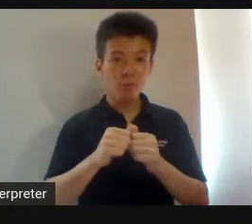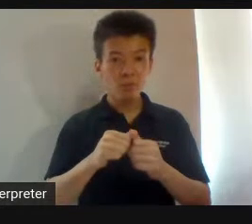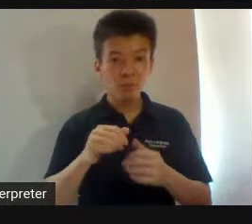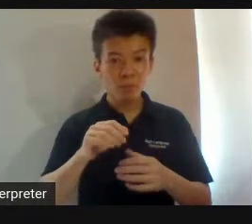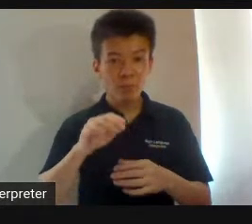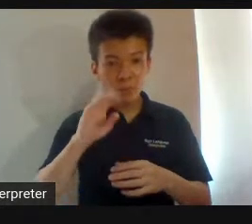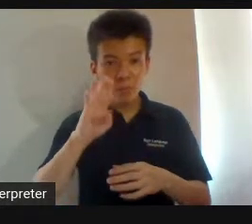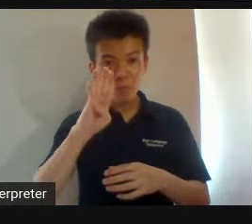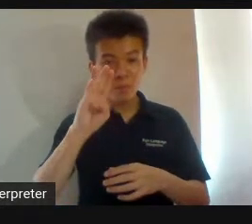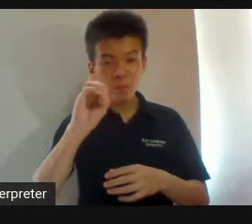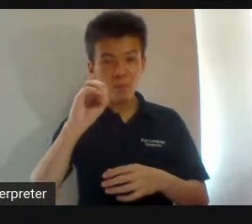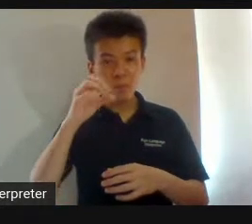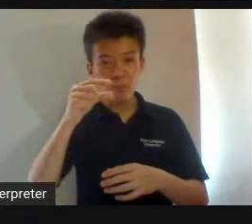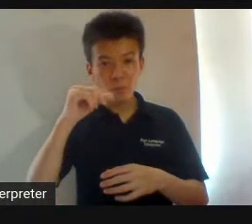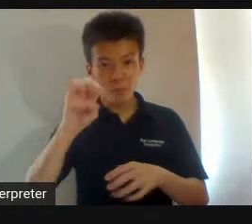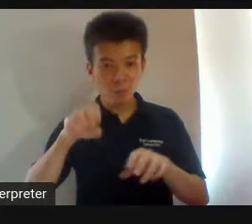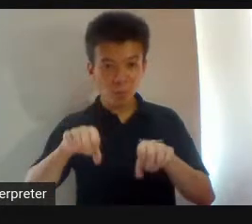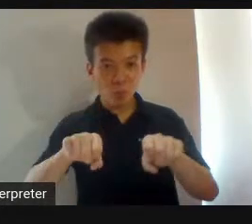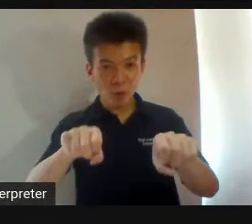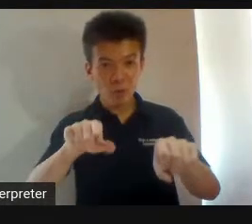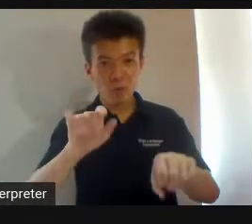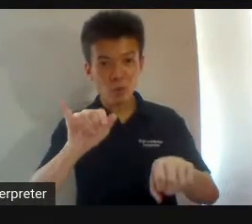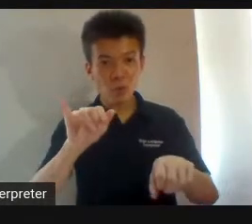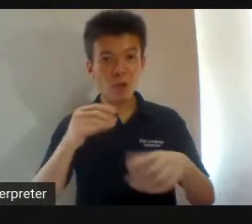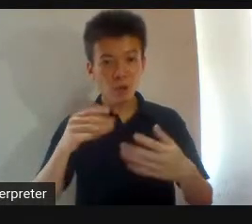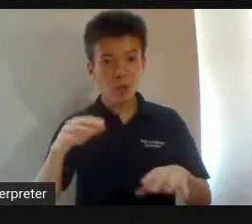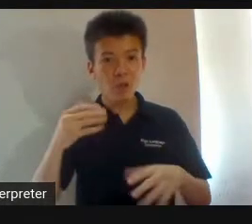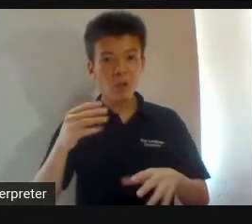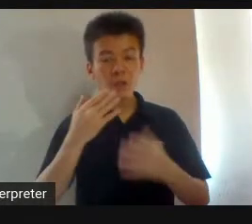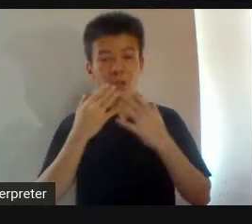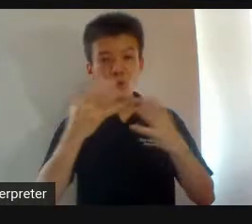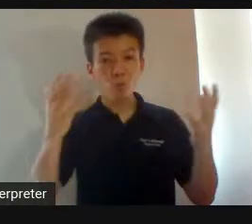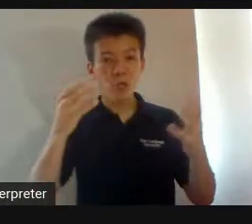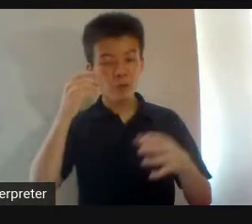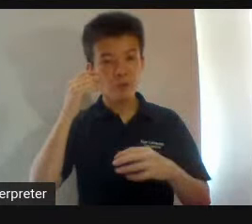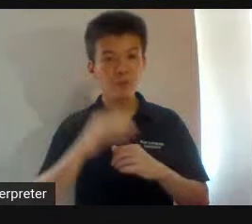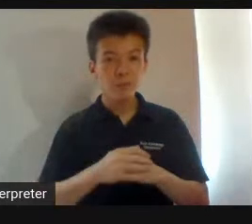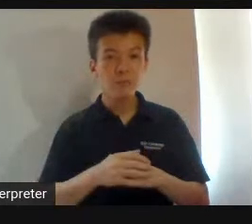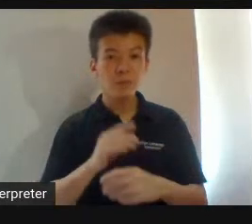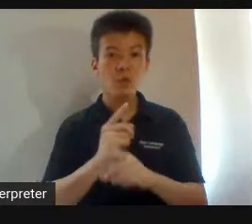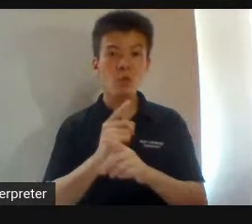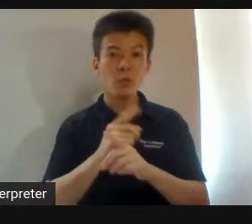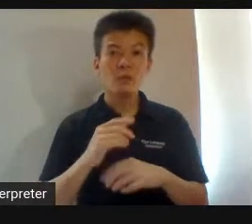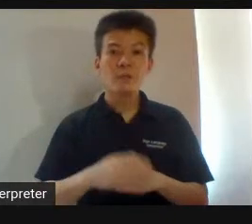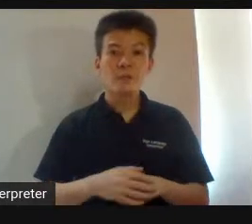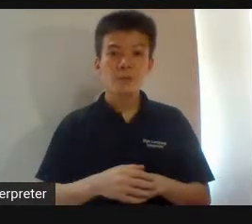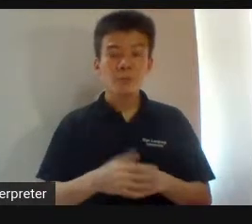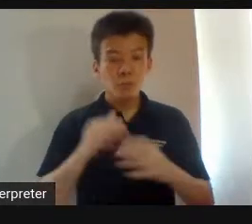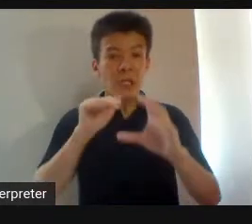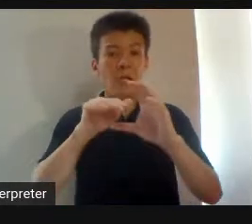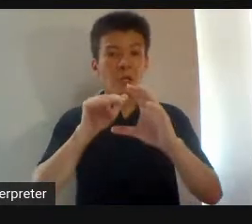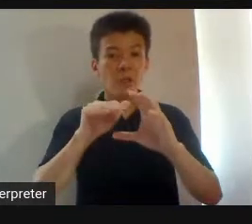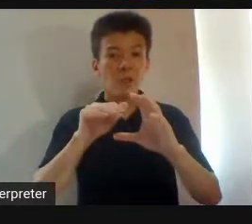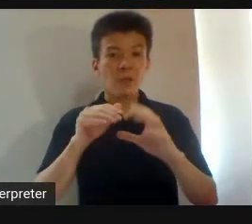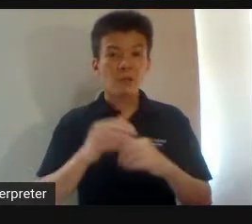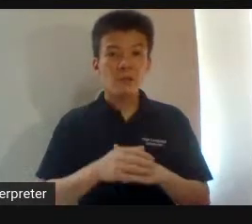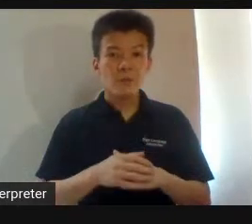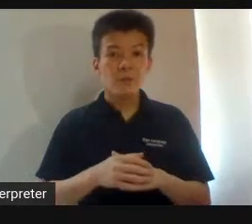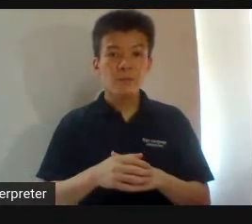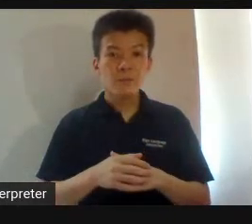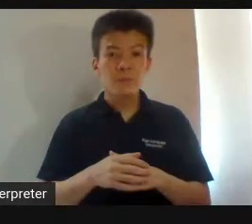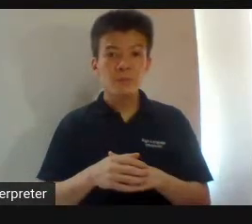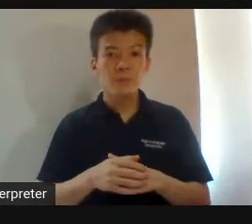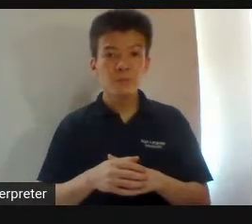for the little company shows, they will also go, oh, thank you so much, right? You know, and so access becomes this bigger thing where